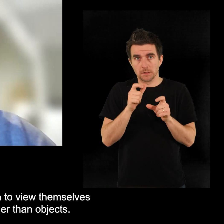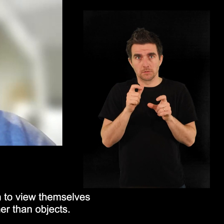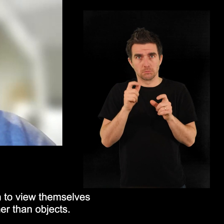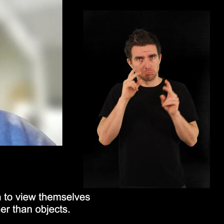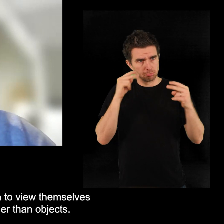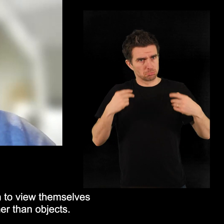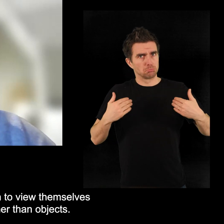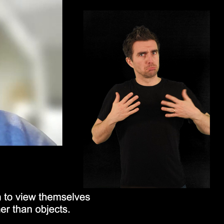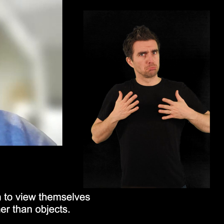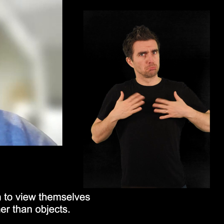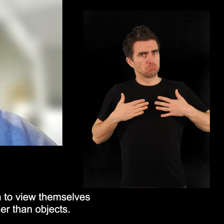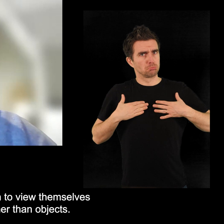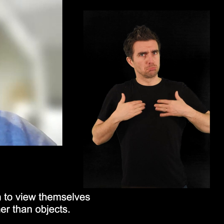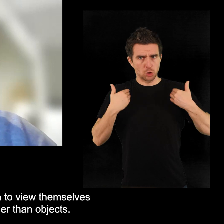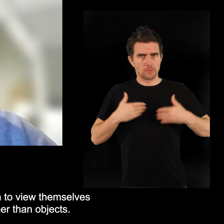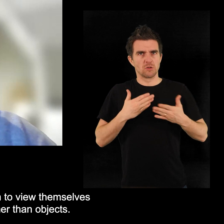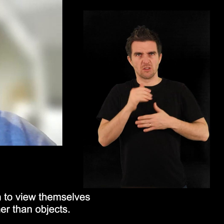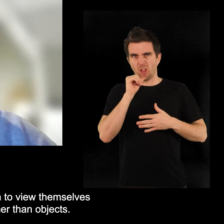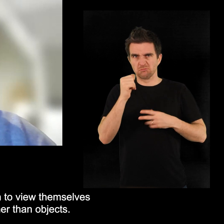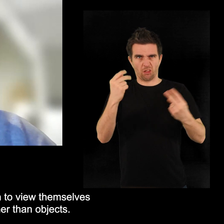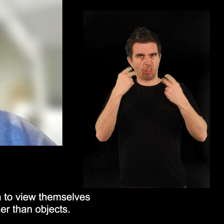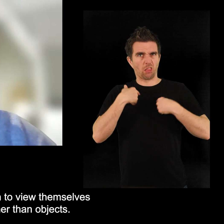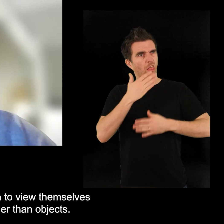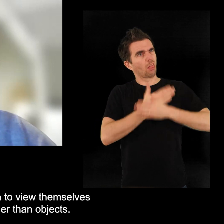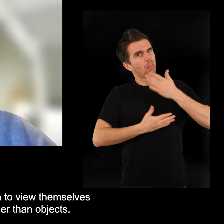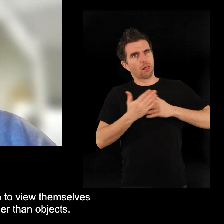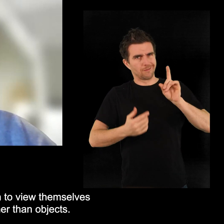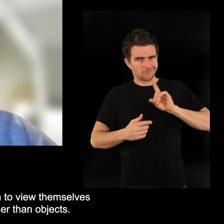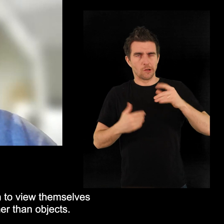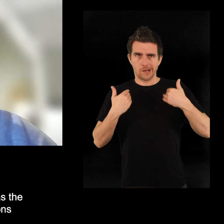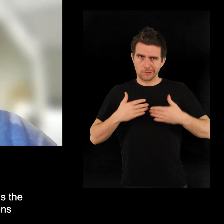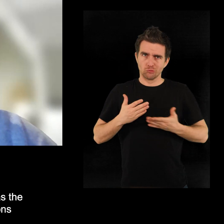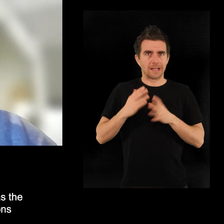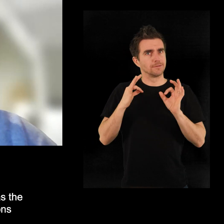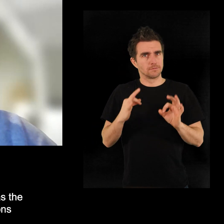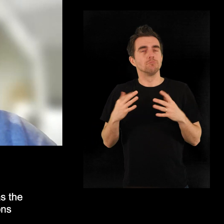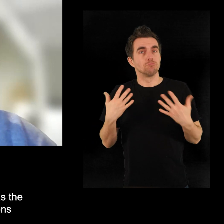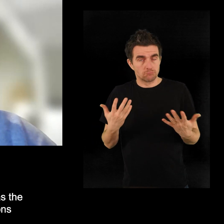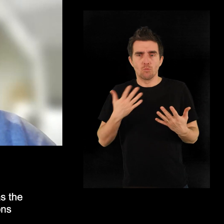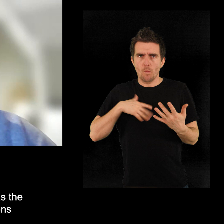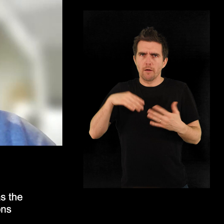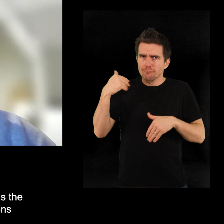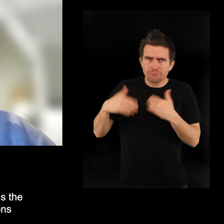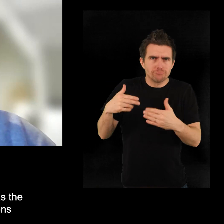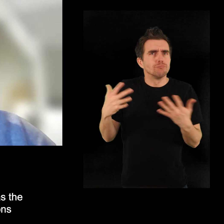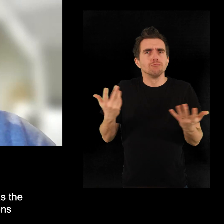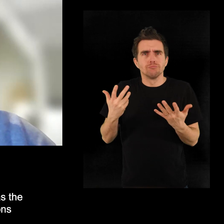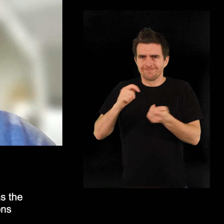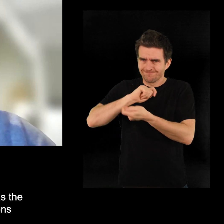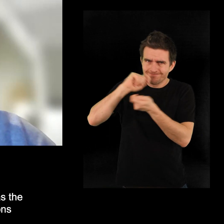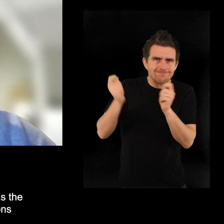began to view themselves as human rights holders rather than objects. Essential to this process was the transformation